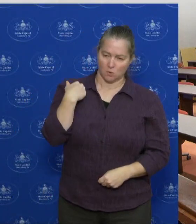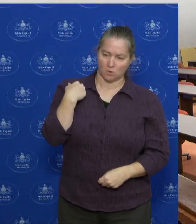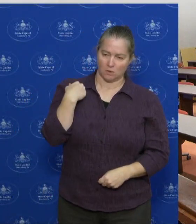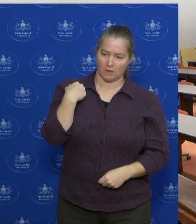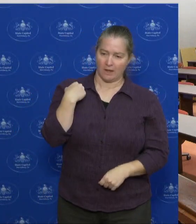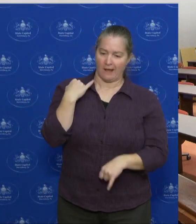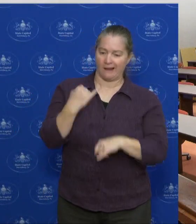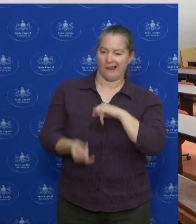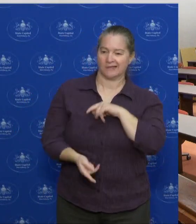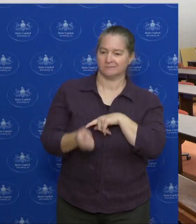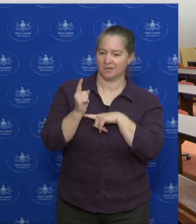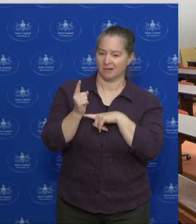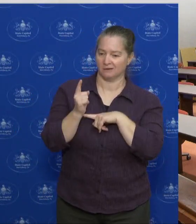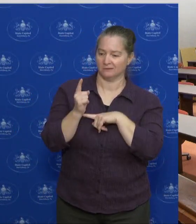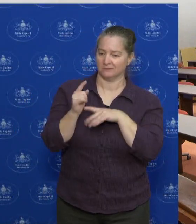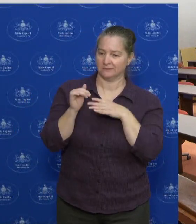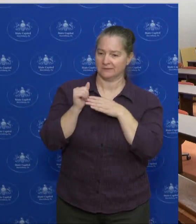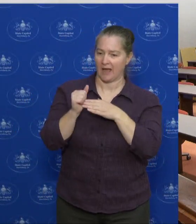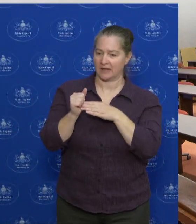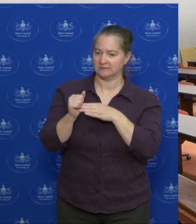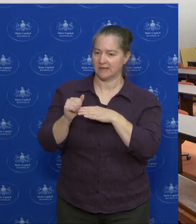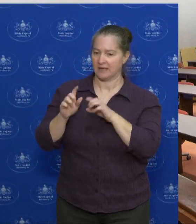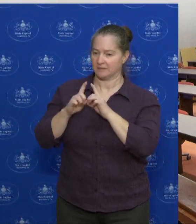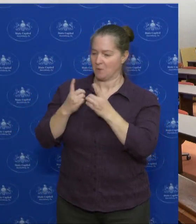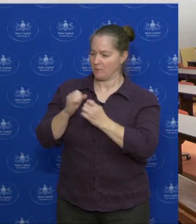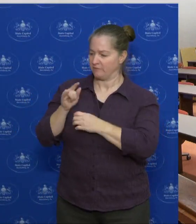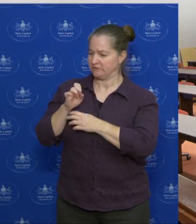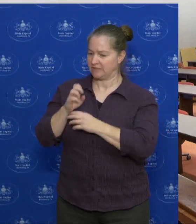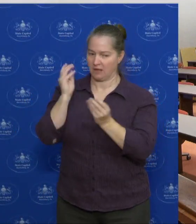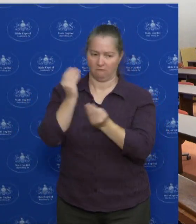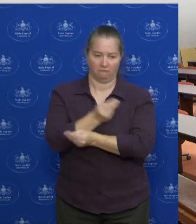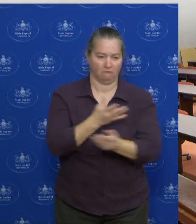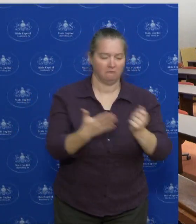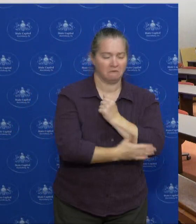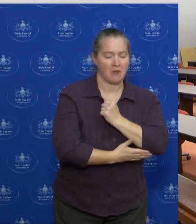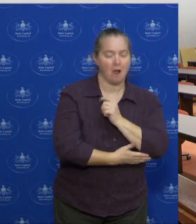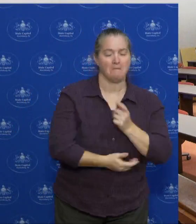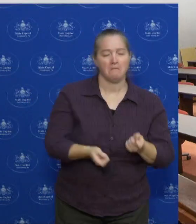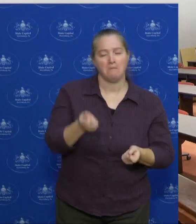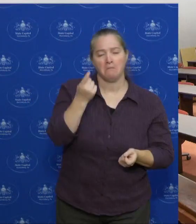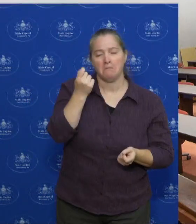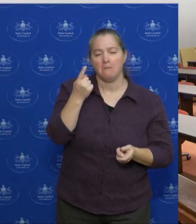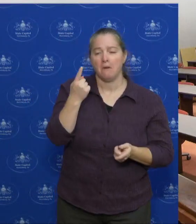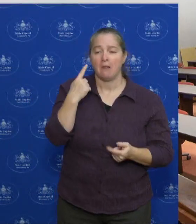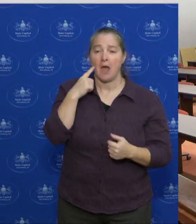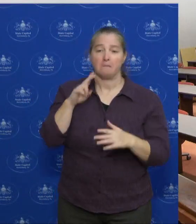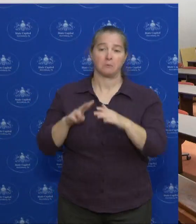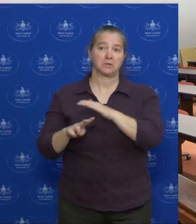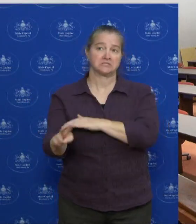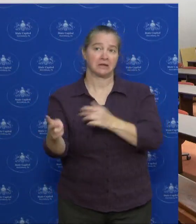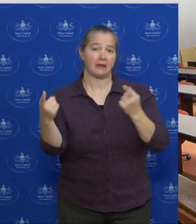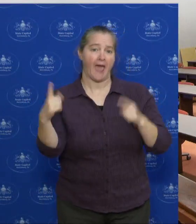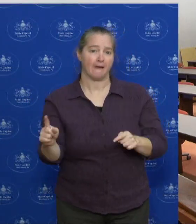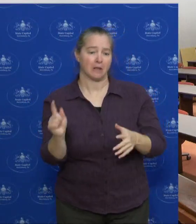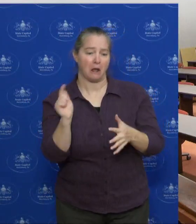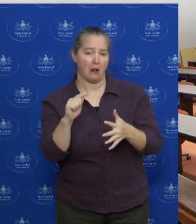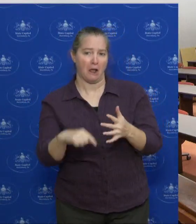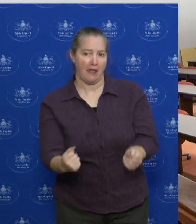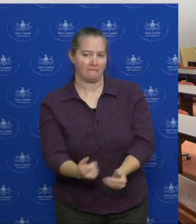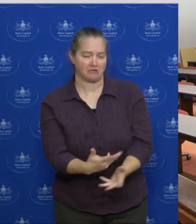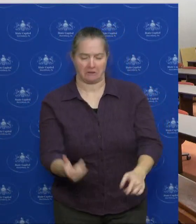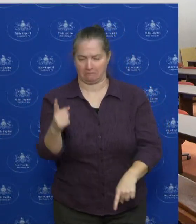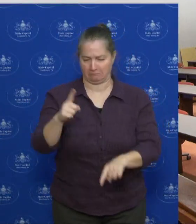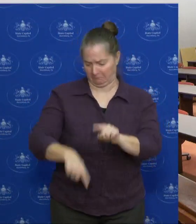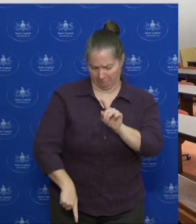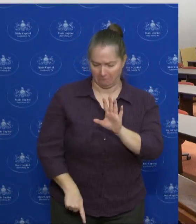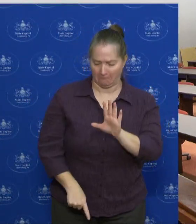last-minute guidance that the department shared with counties. Now, I realize you can't anticipate all the problems that can come up at the last minute, but